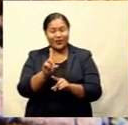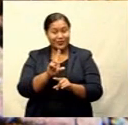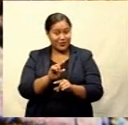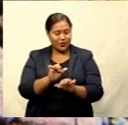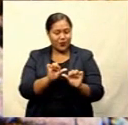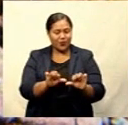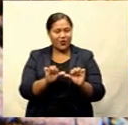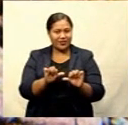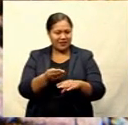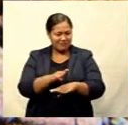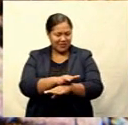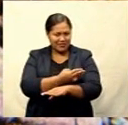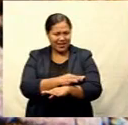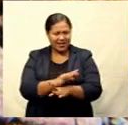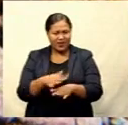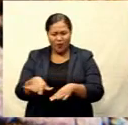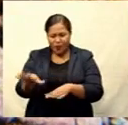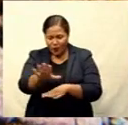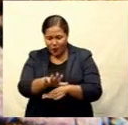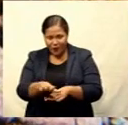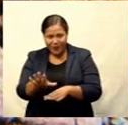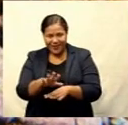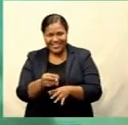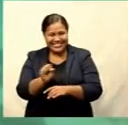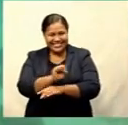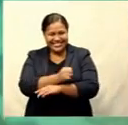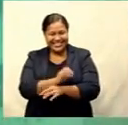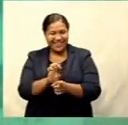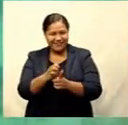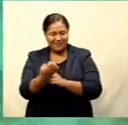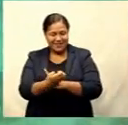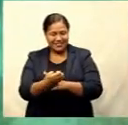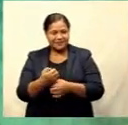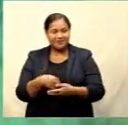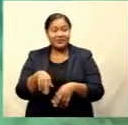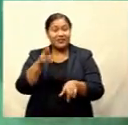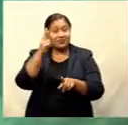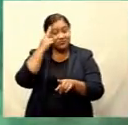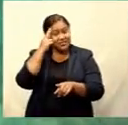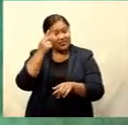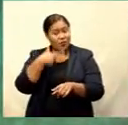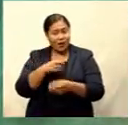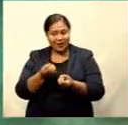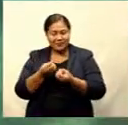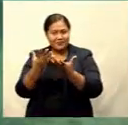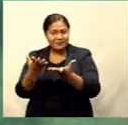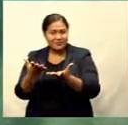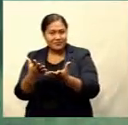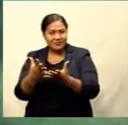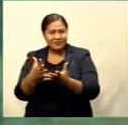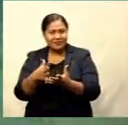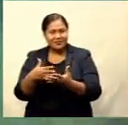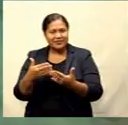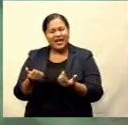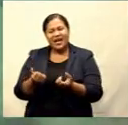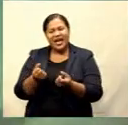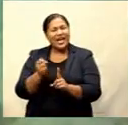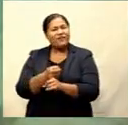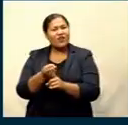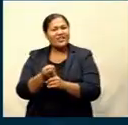the marine and terrestrial environment. The reason why we introduced the Advocacy Challenge was to